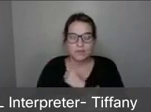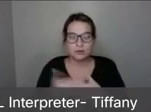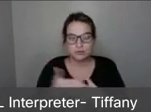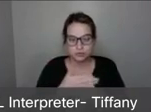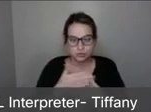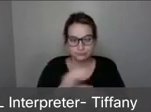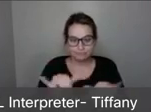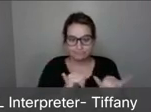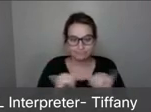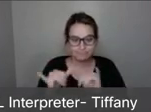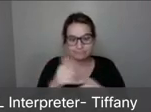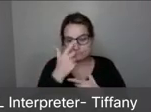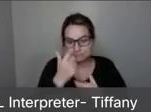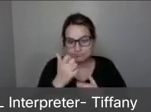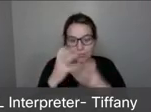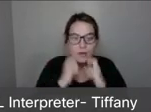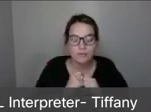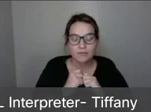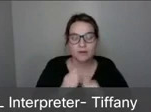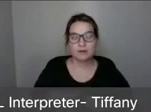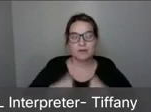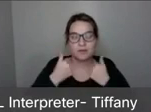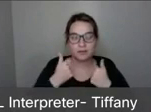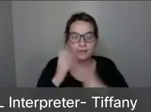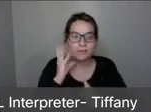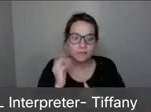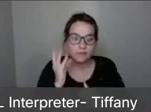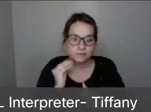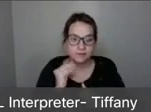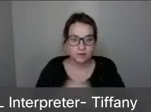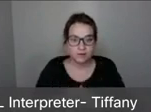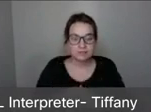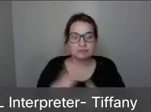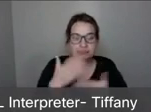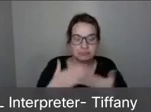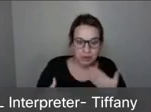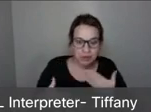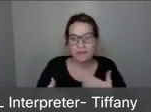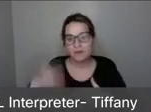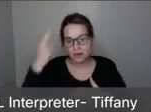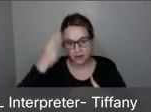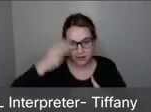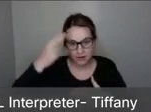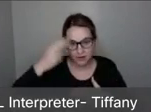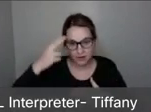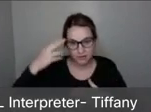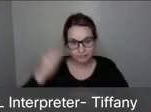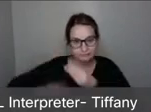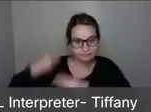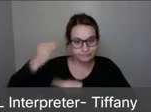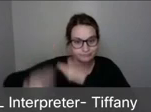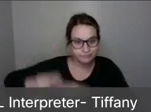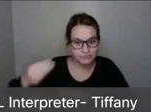same interests, values, and lived experiences. It's a part of our history. It's ancestral to who we are